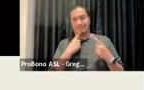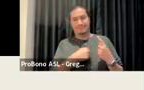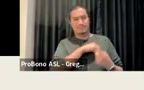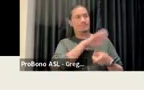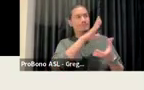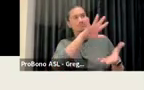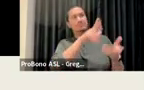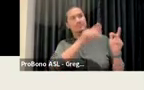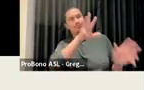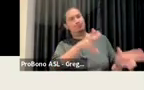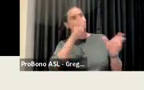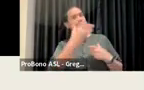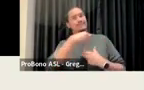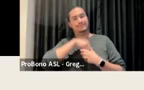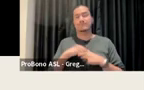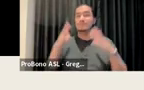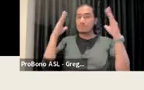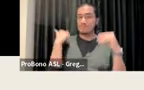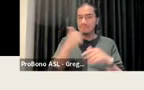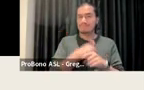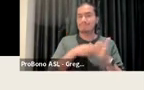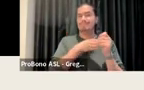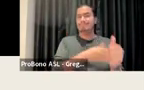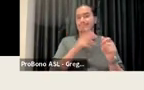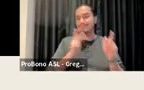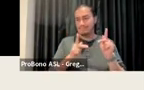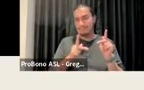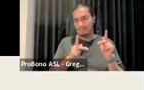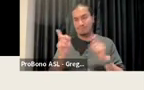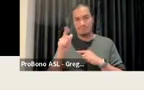best we can do is kind of hopefully guide people in the direction that we want them to go.